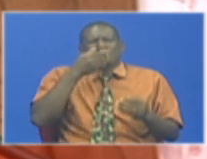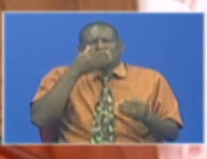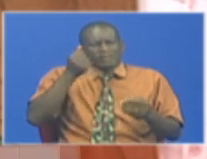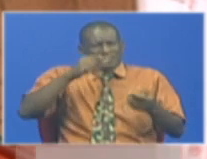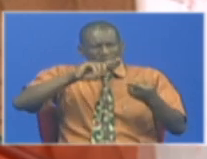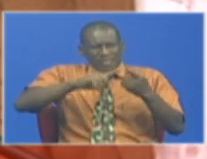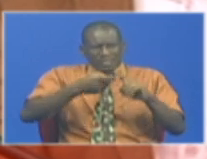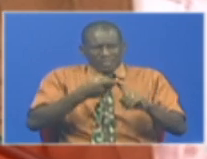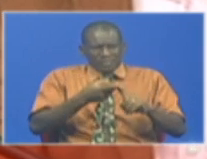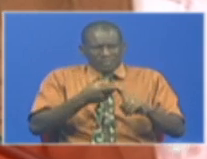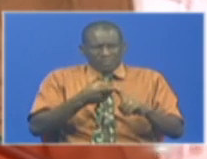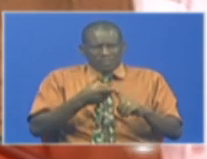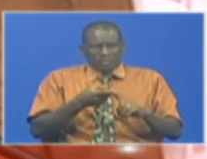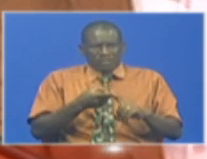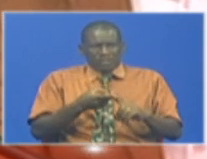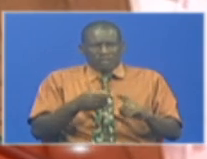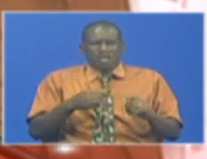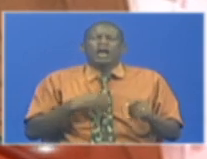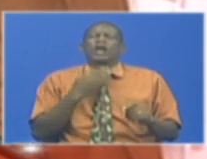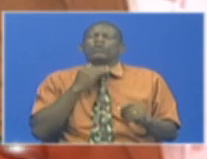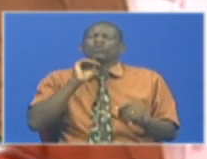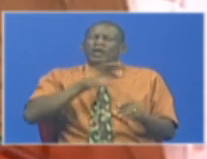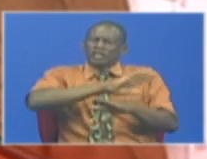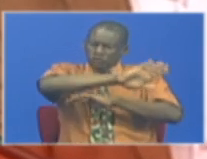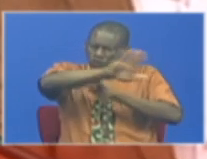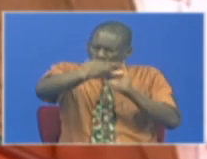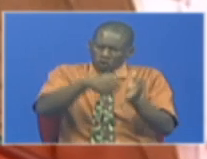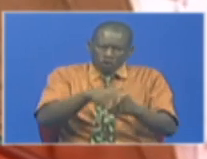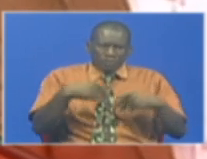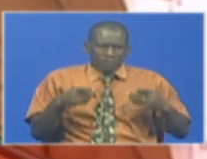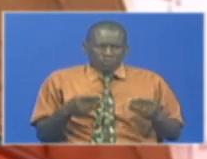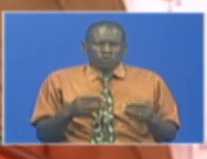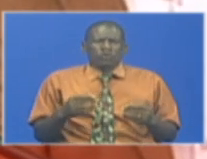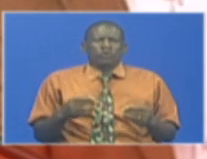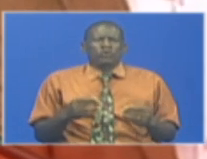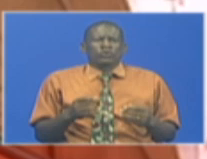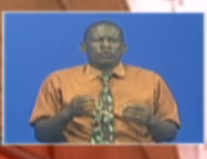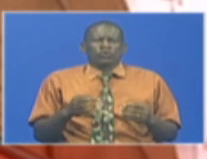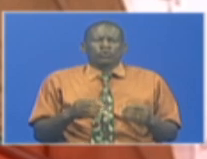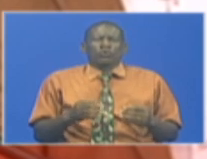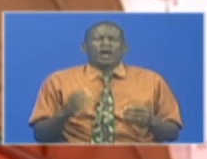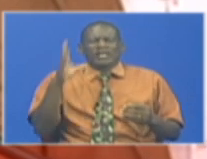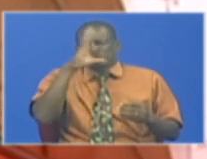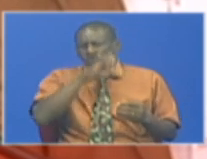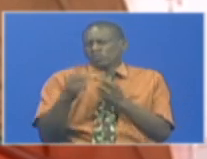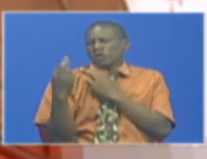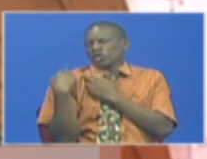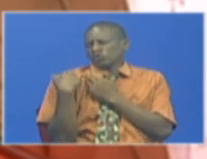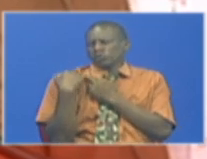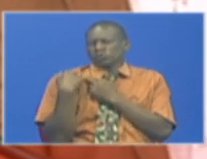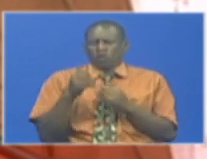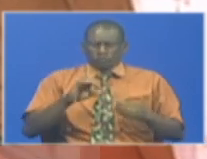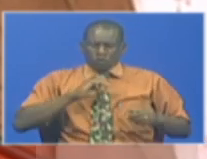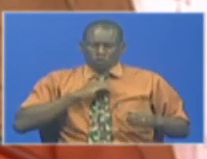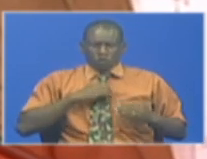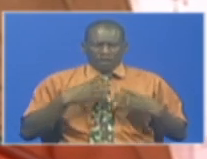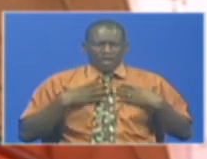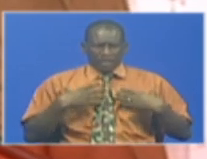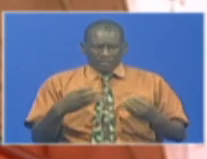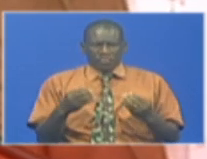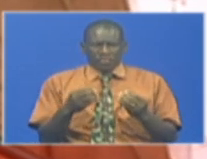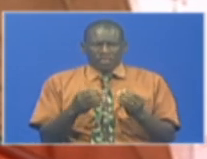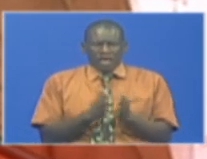standards, I call on all of us to assume responsibility of our own health and